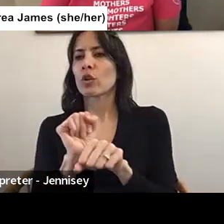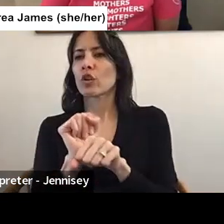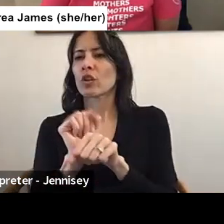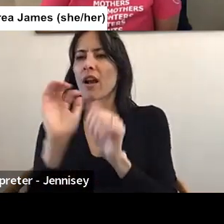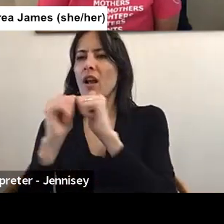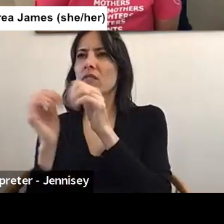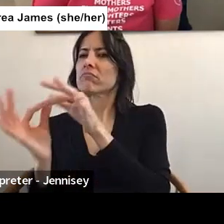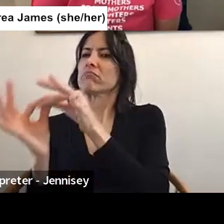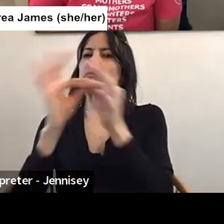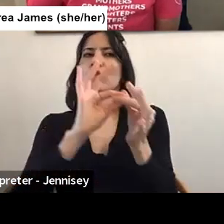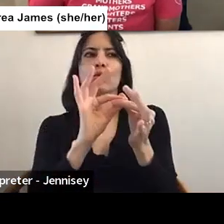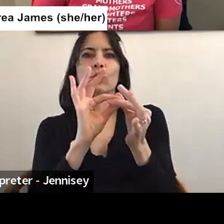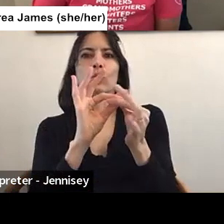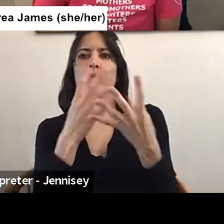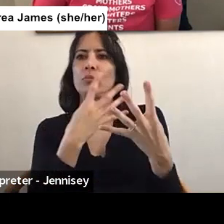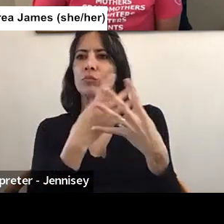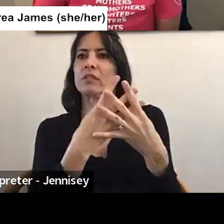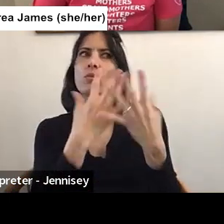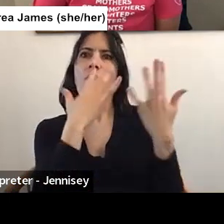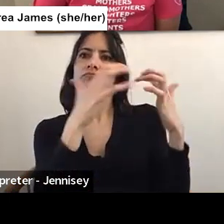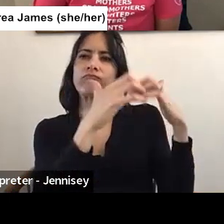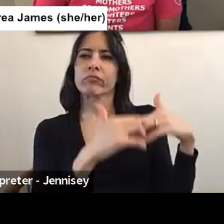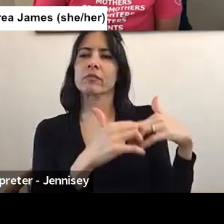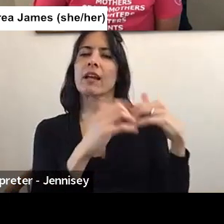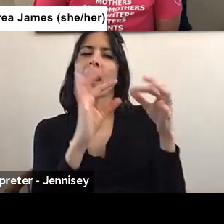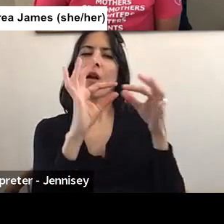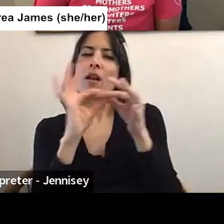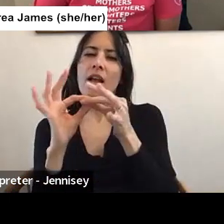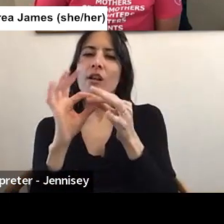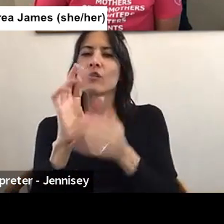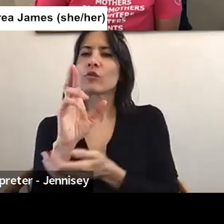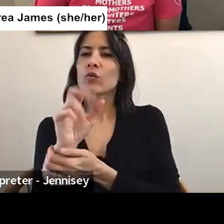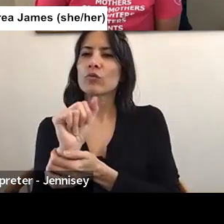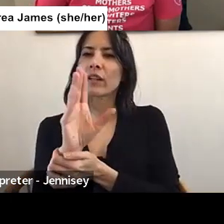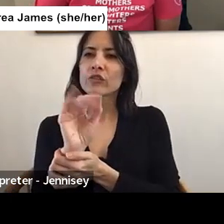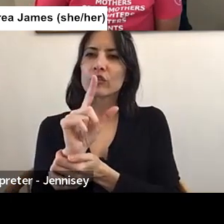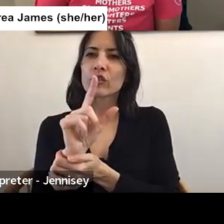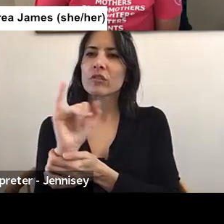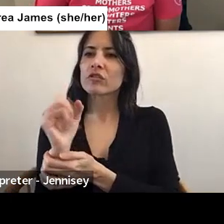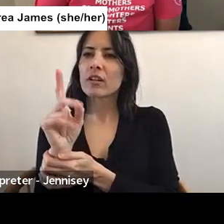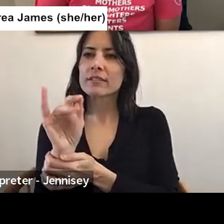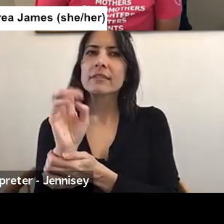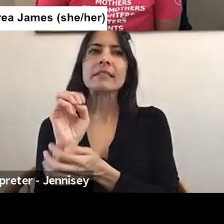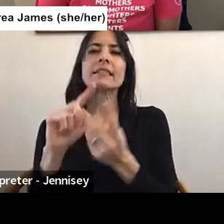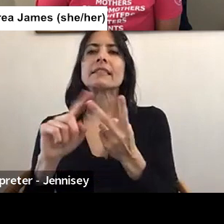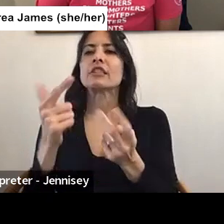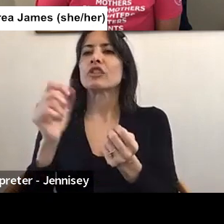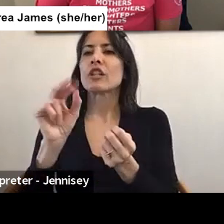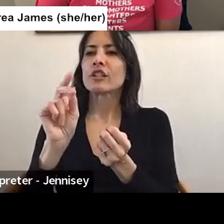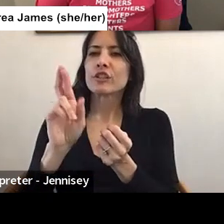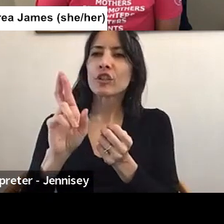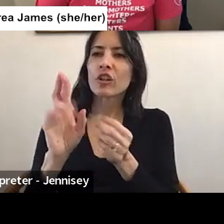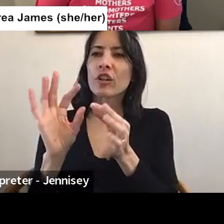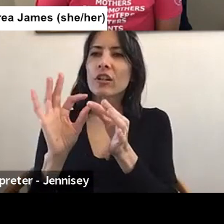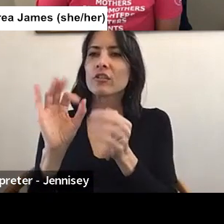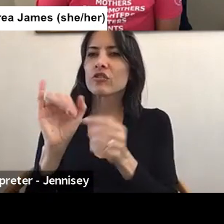abolition at these intersections of racial and gender justice and food and health and disability justice. For me,